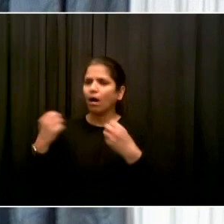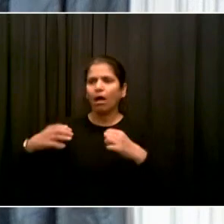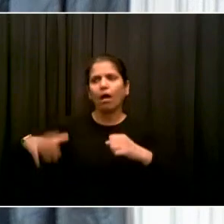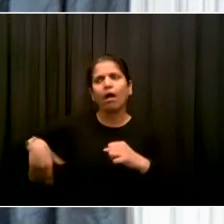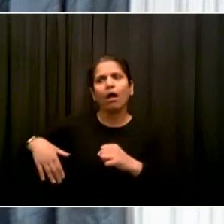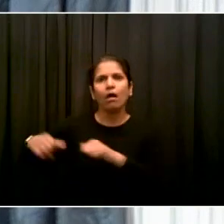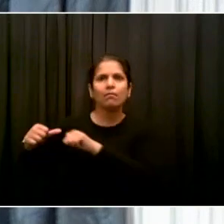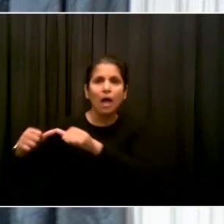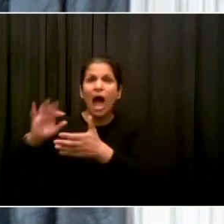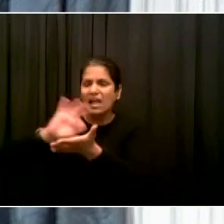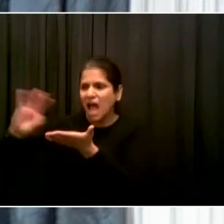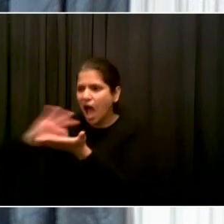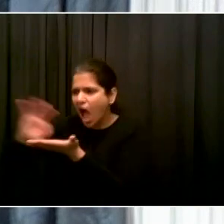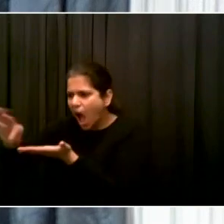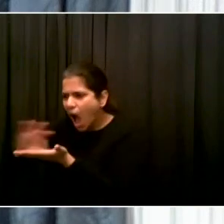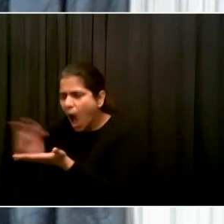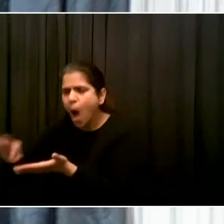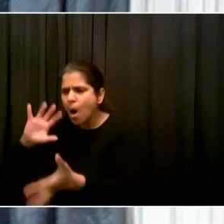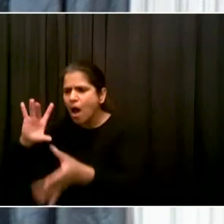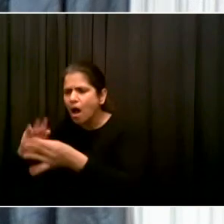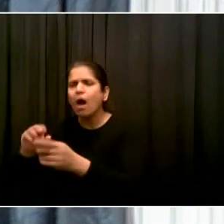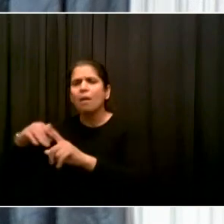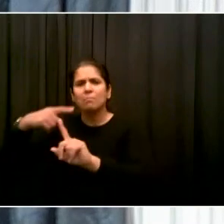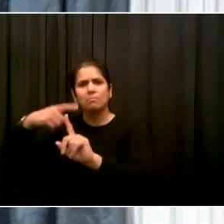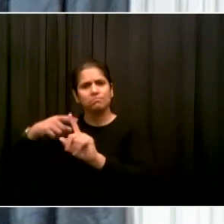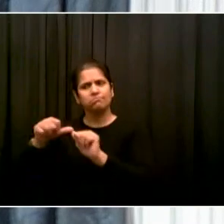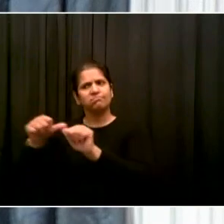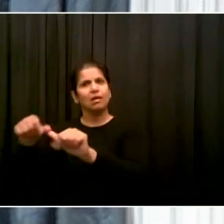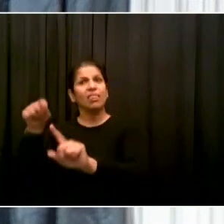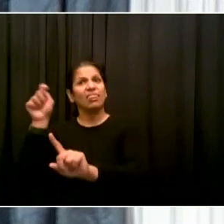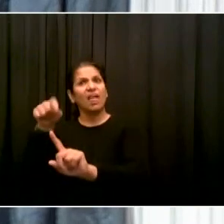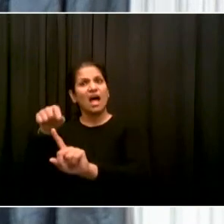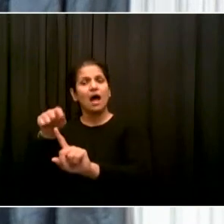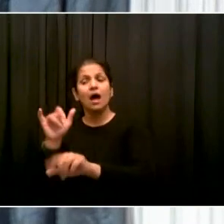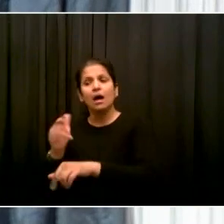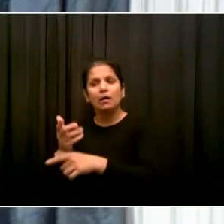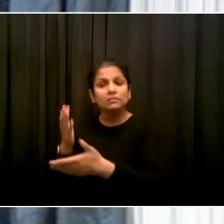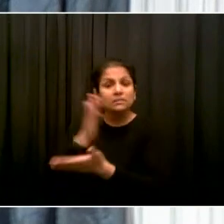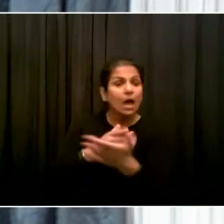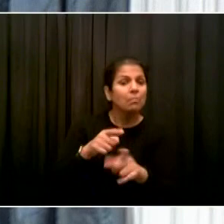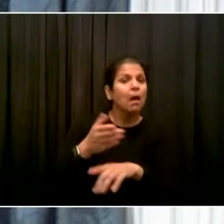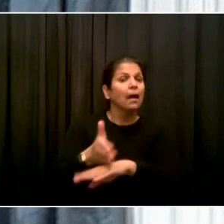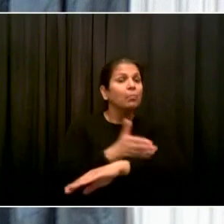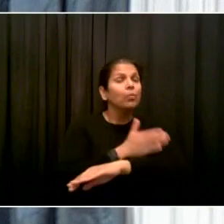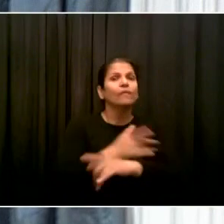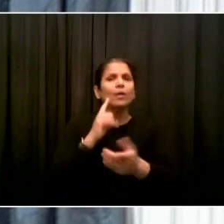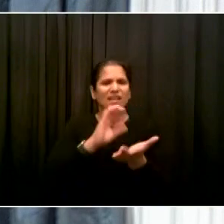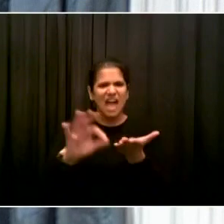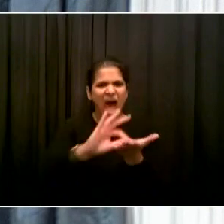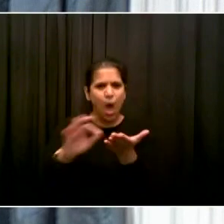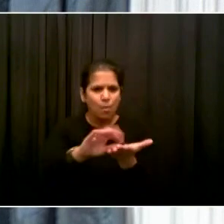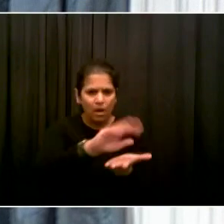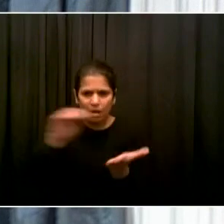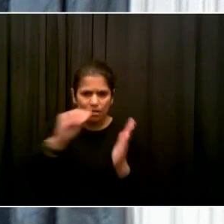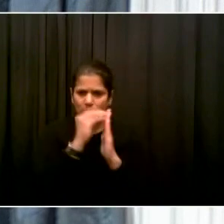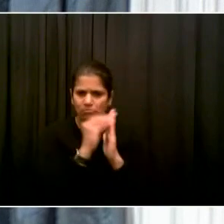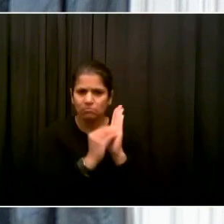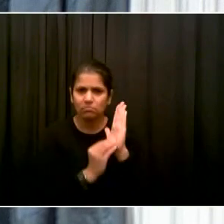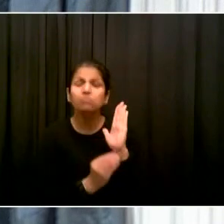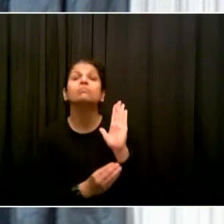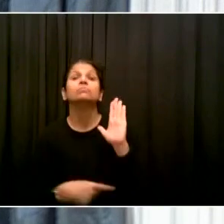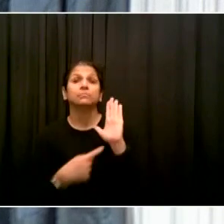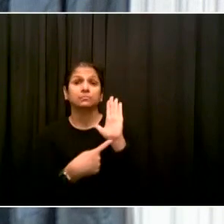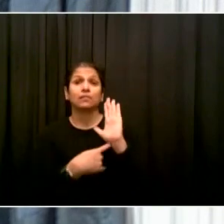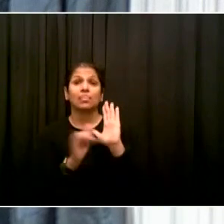afterward. It's estimated that at least 10% of individuals who have been infected with COVID-19 will go on to develop long COVID. I may have mentioned